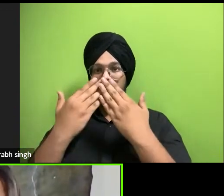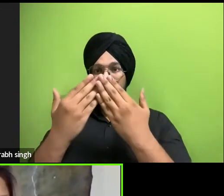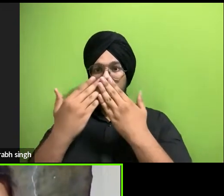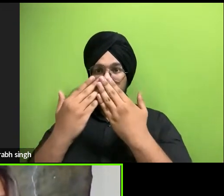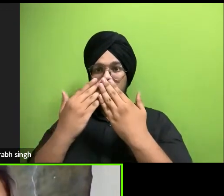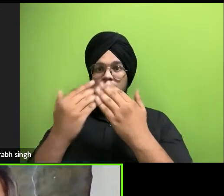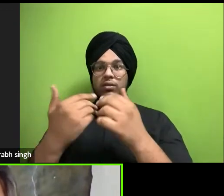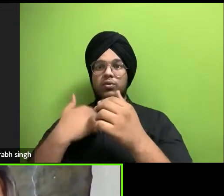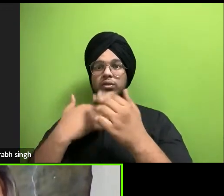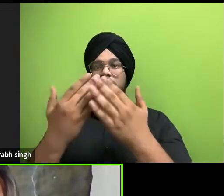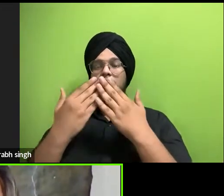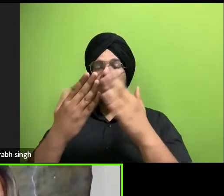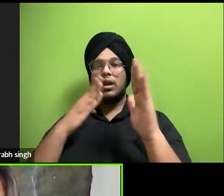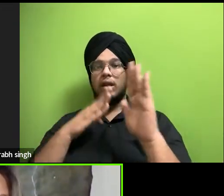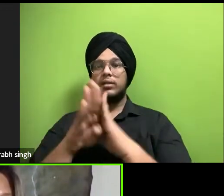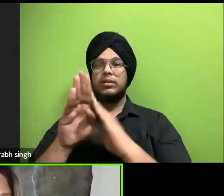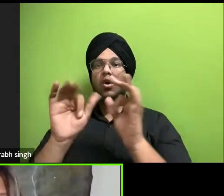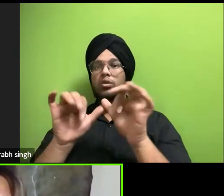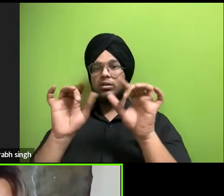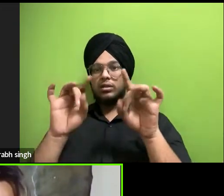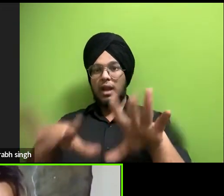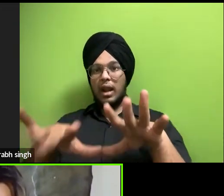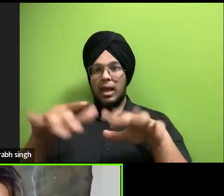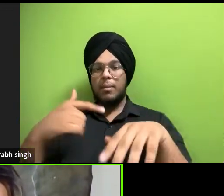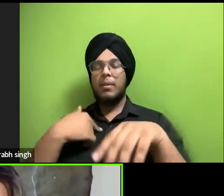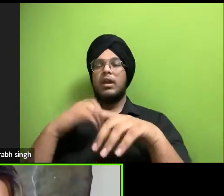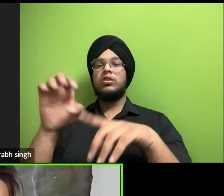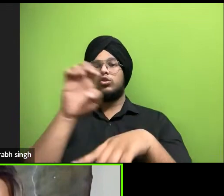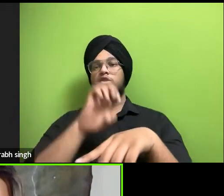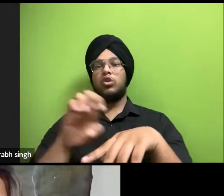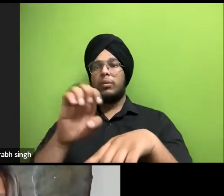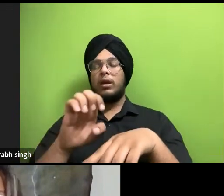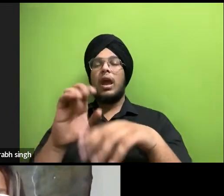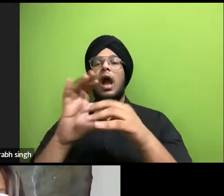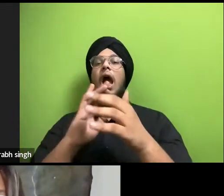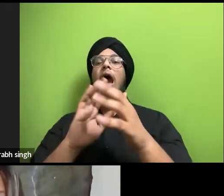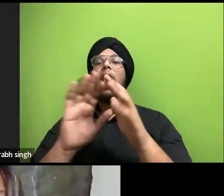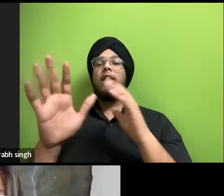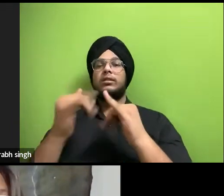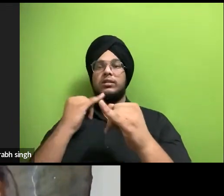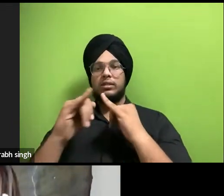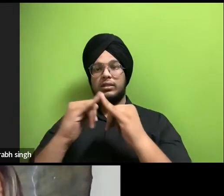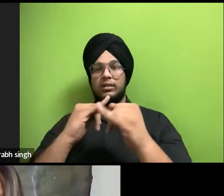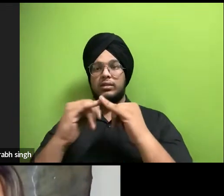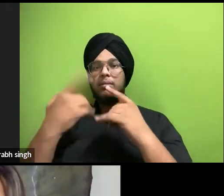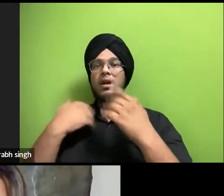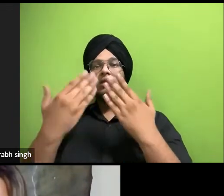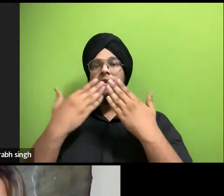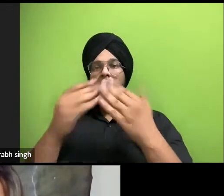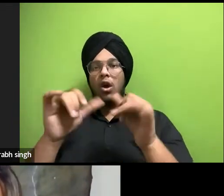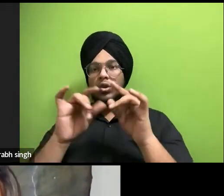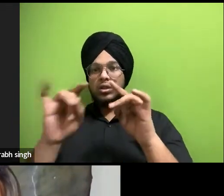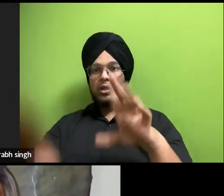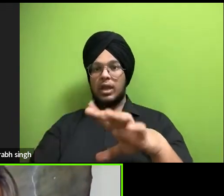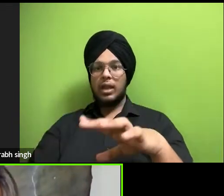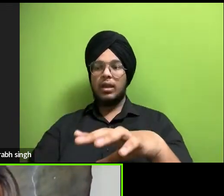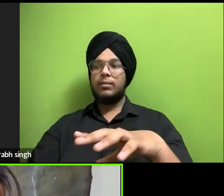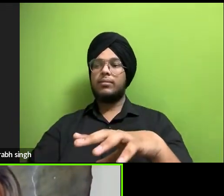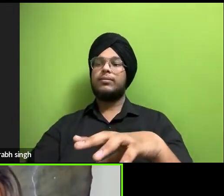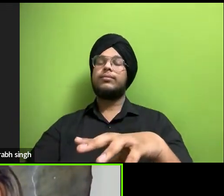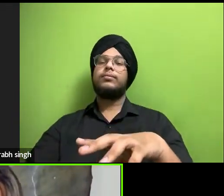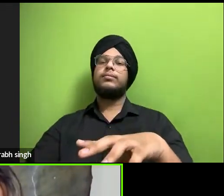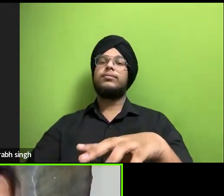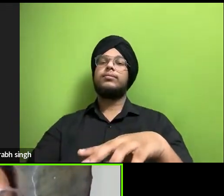were studying, and this is in Australia, we were studying European art history. Okay. We weren't even studying Australian art history. And I